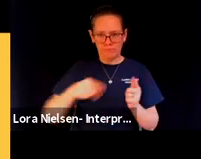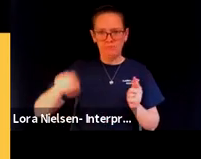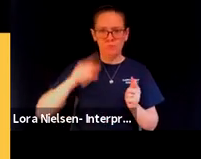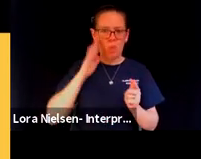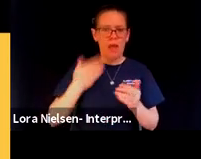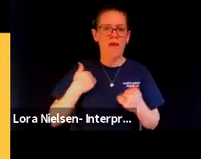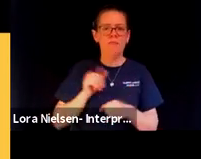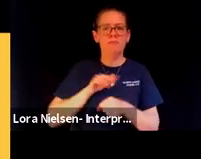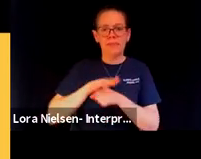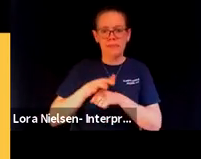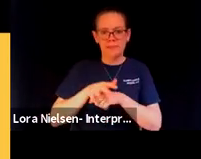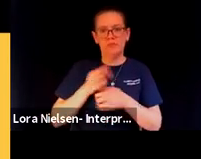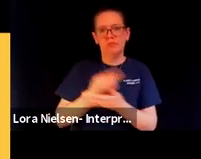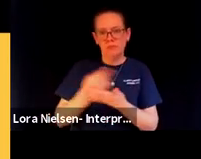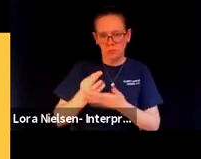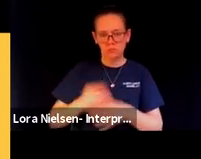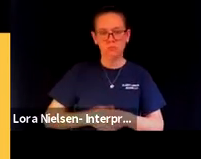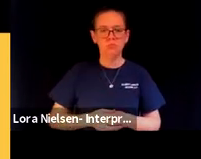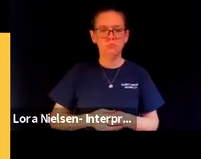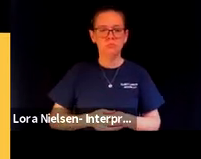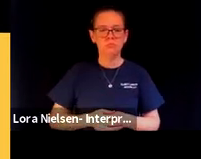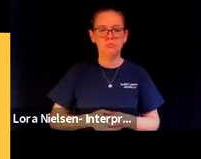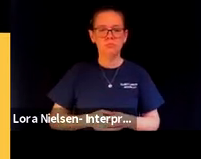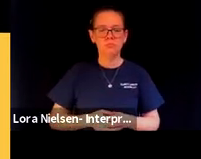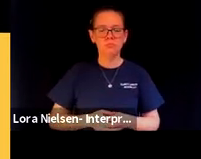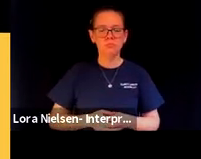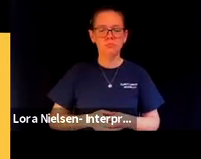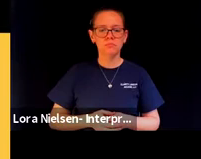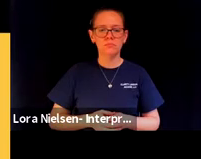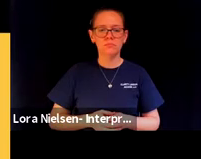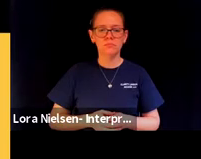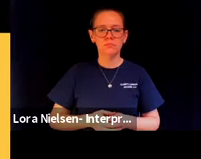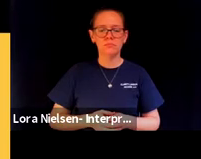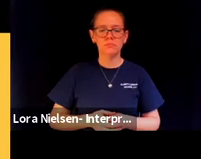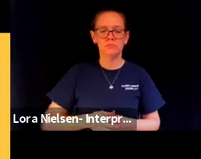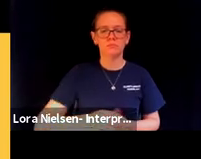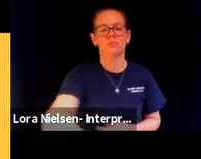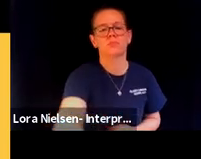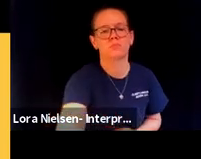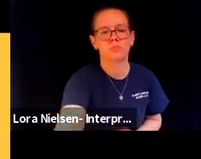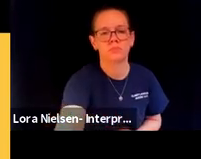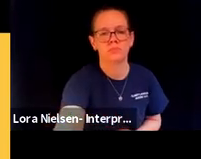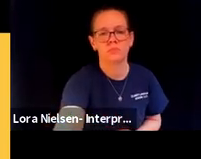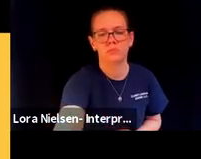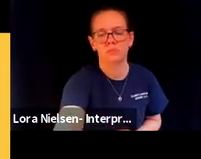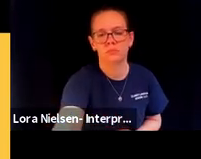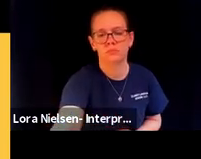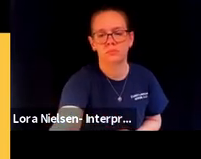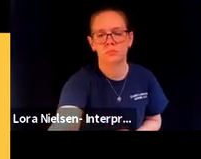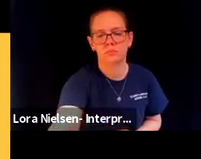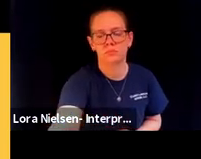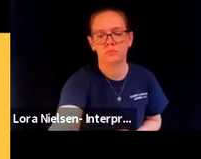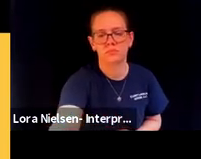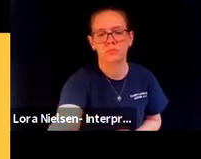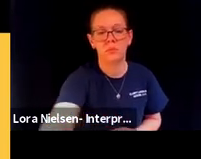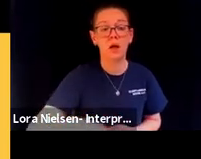finding things that, are not working, are not working great or can be improved, that's really the goal. That's where we come in, right? Our team. And we